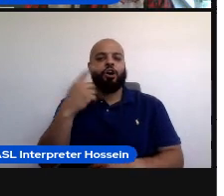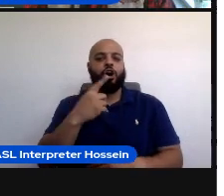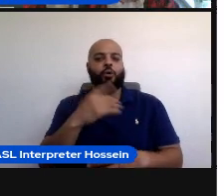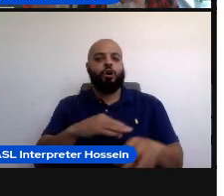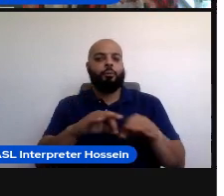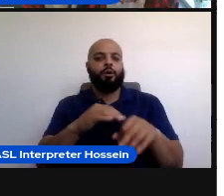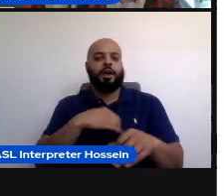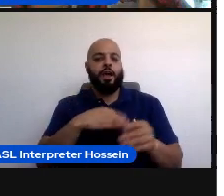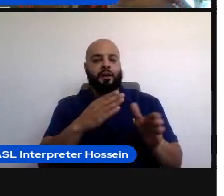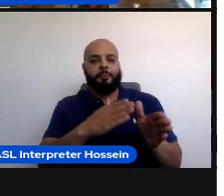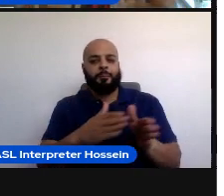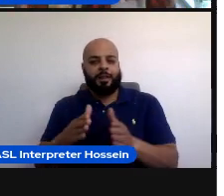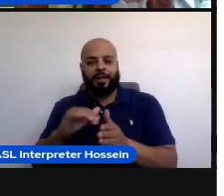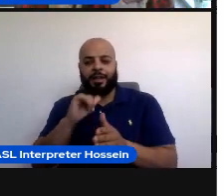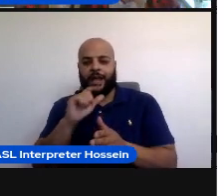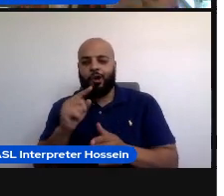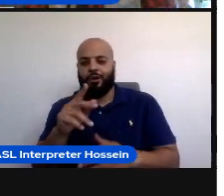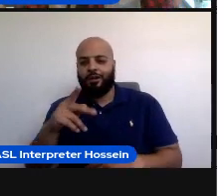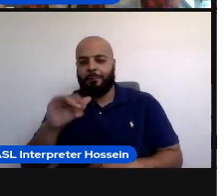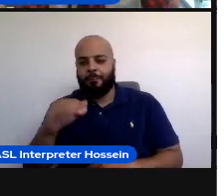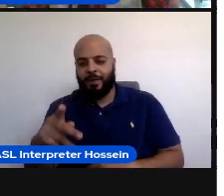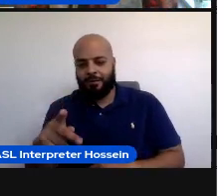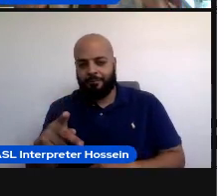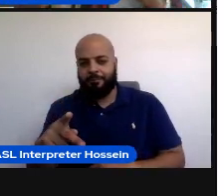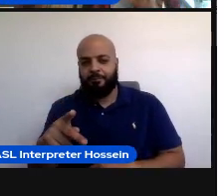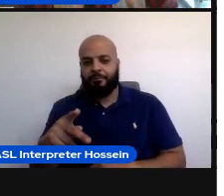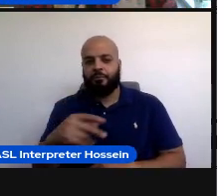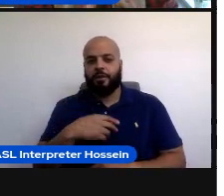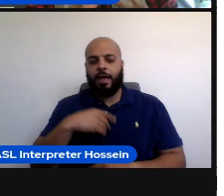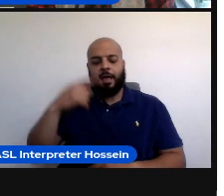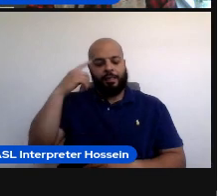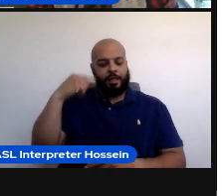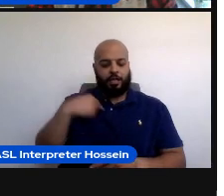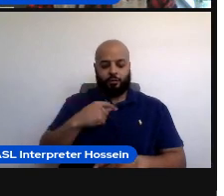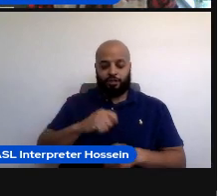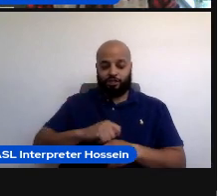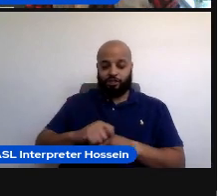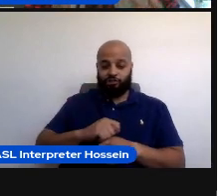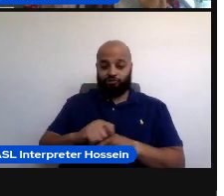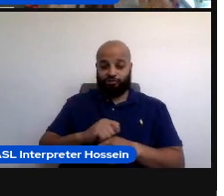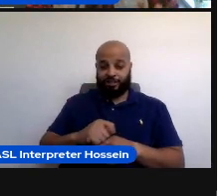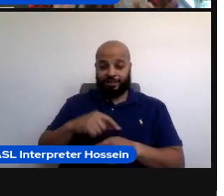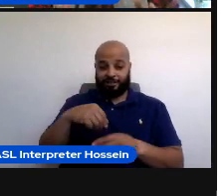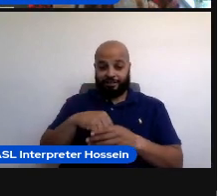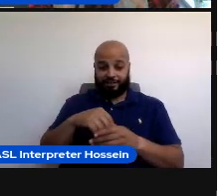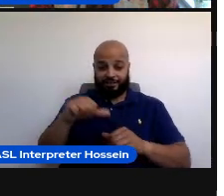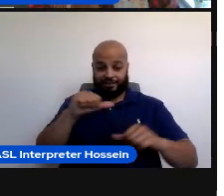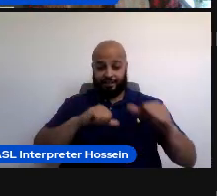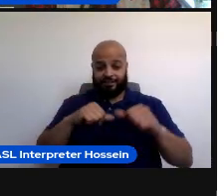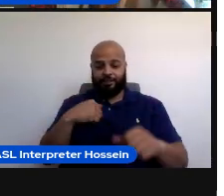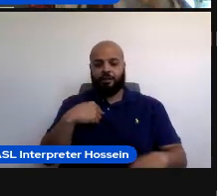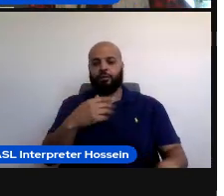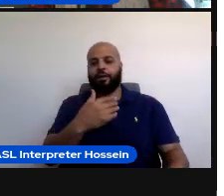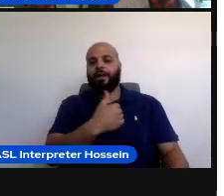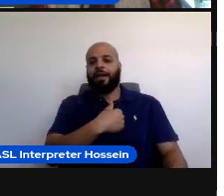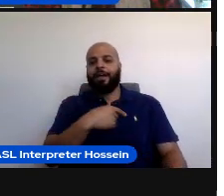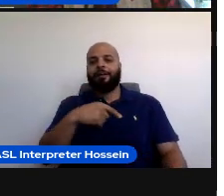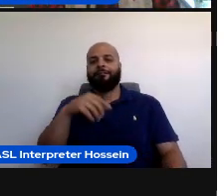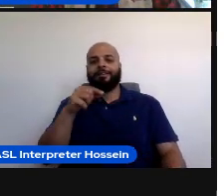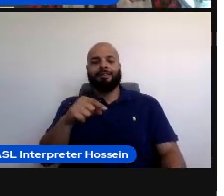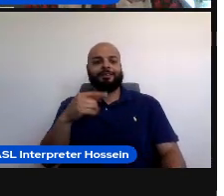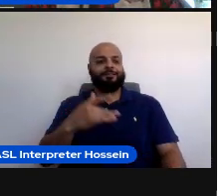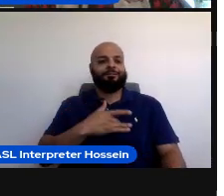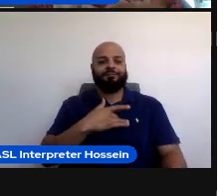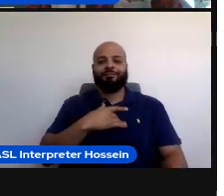having a map. And I think as we've trained as scientists, what we tend to have is this preconceived notion of exactly how things